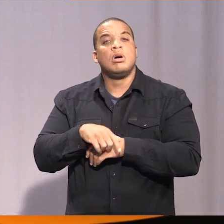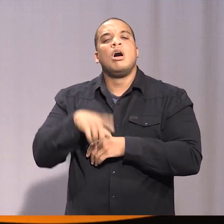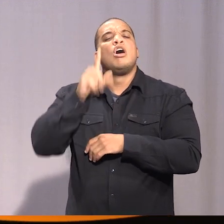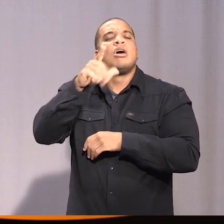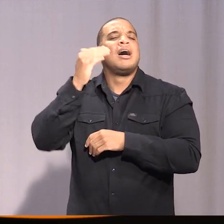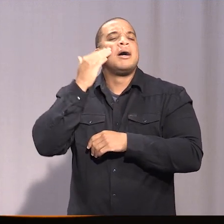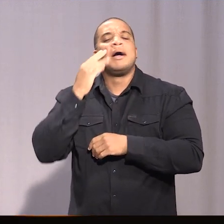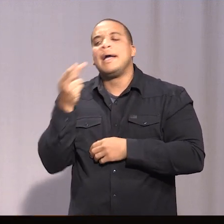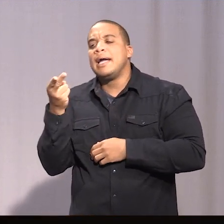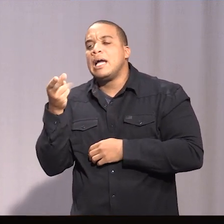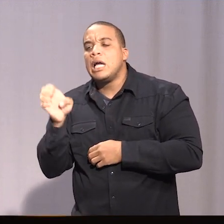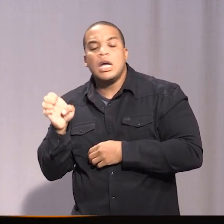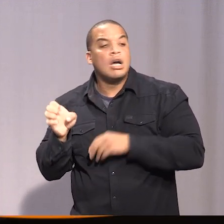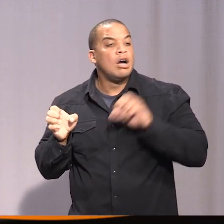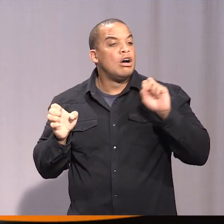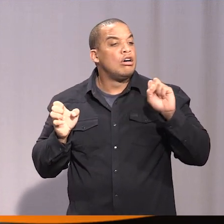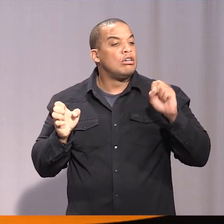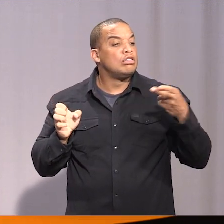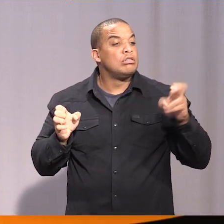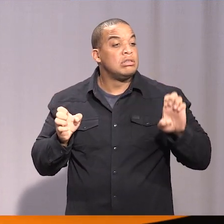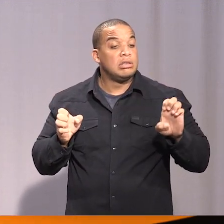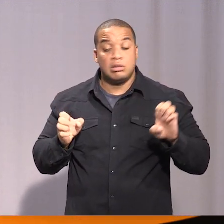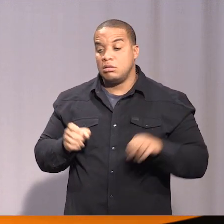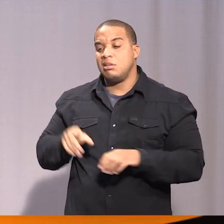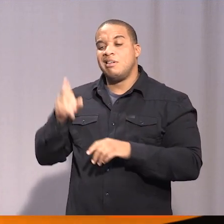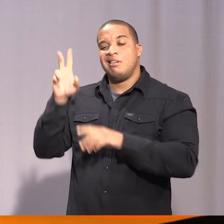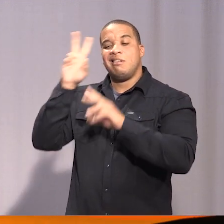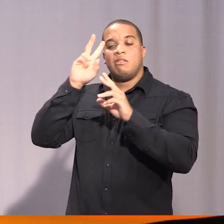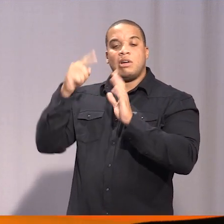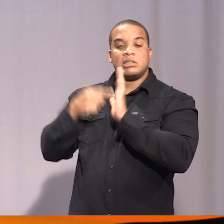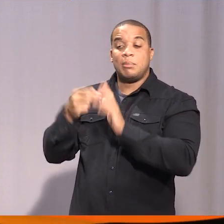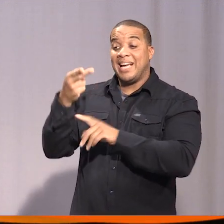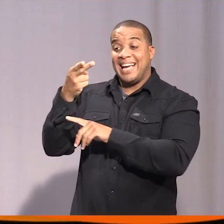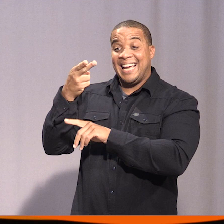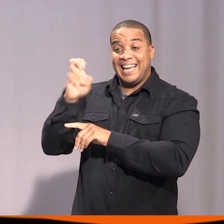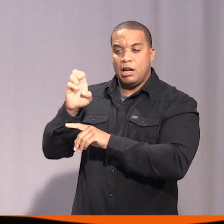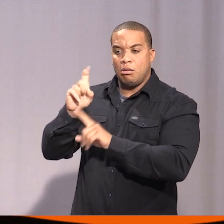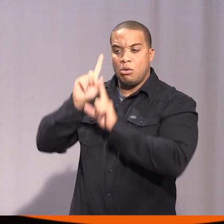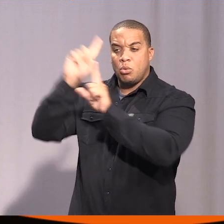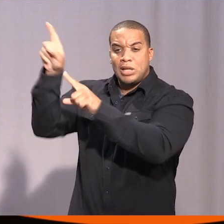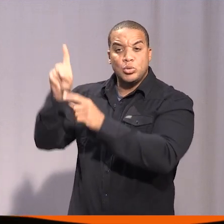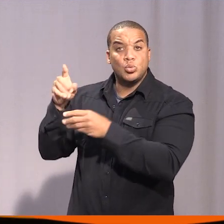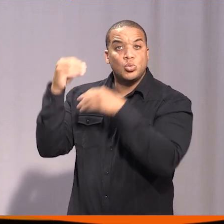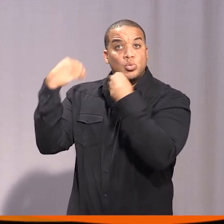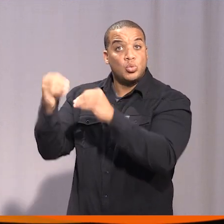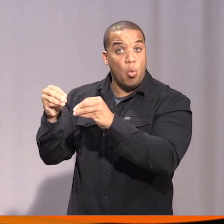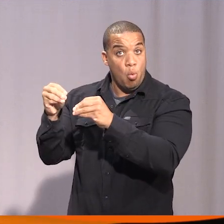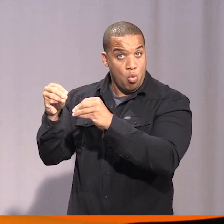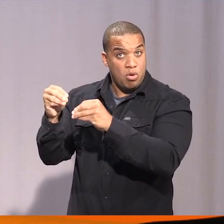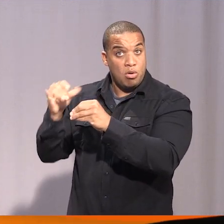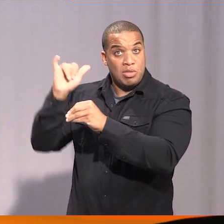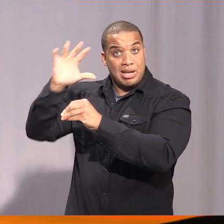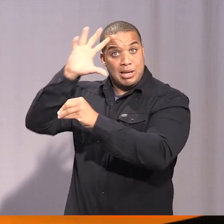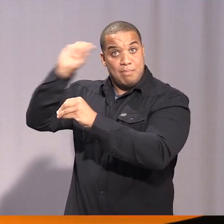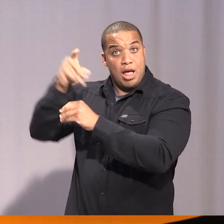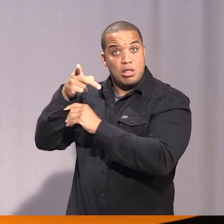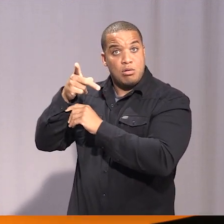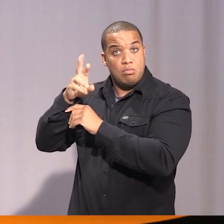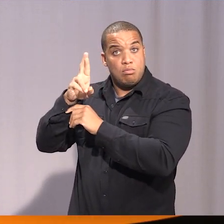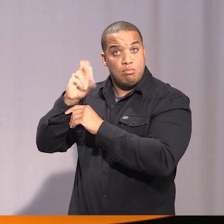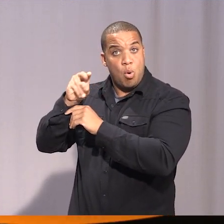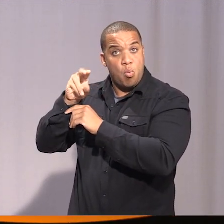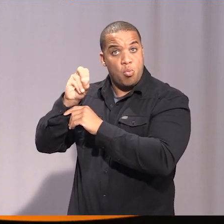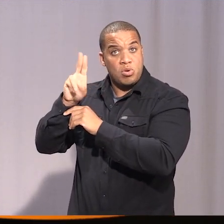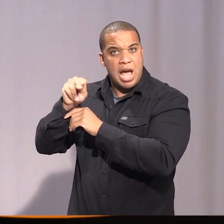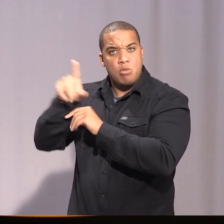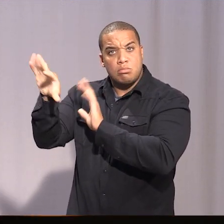he and she pronouns. For example, he went to the store. That would be a male pronoun, and